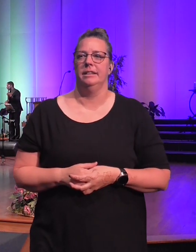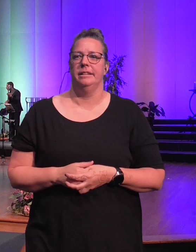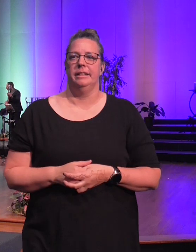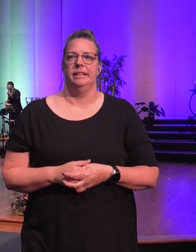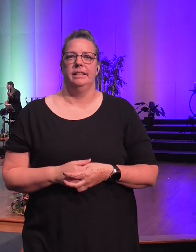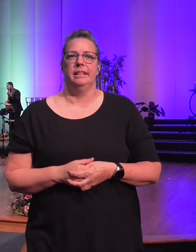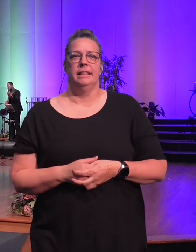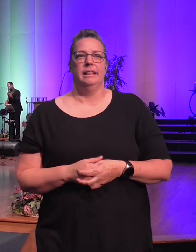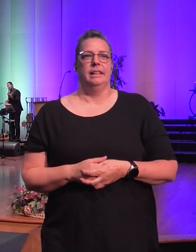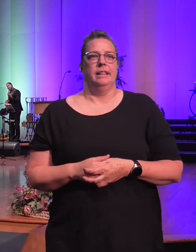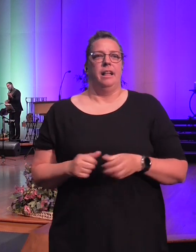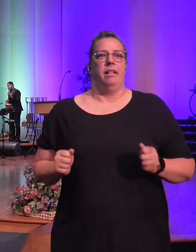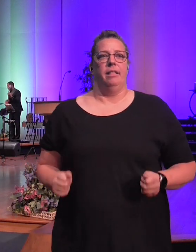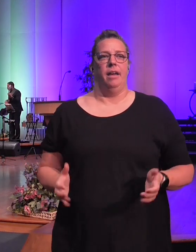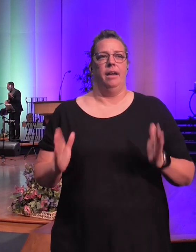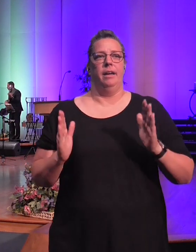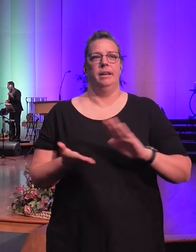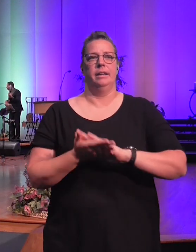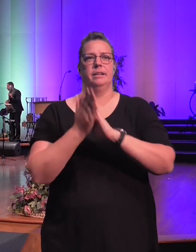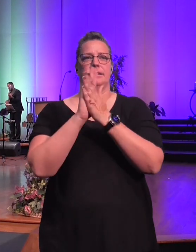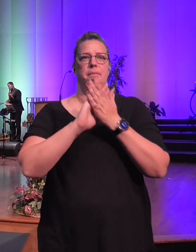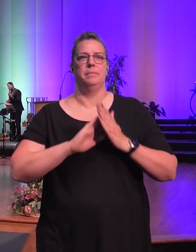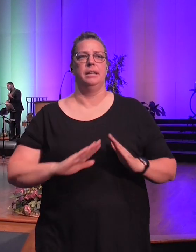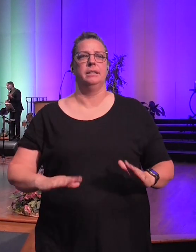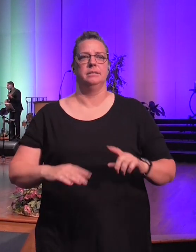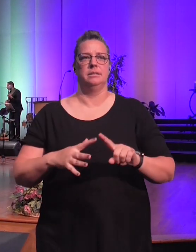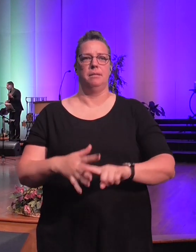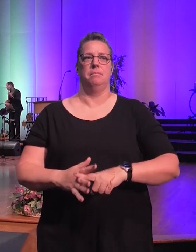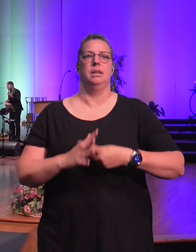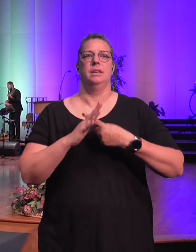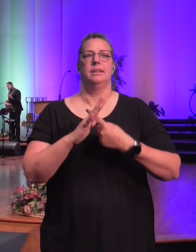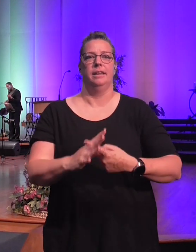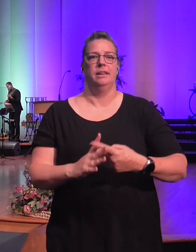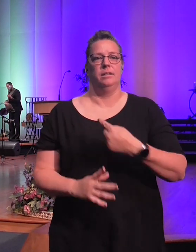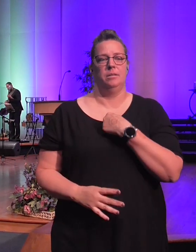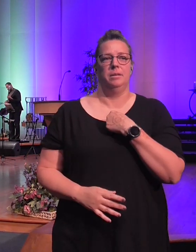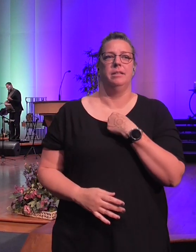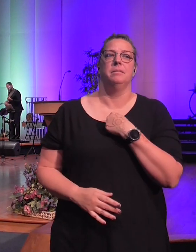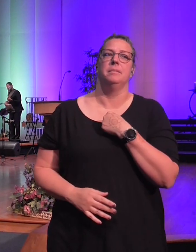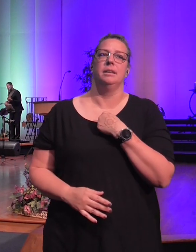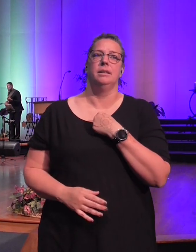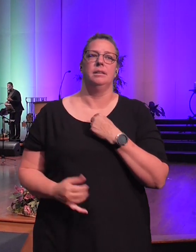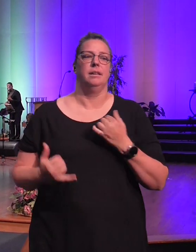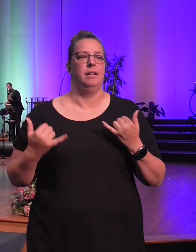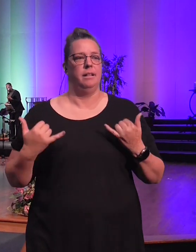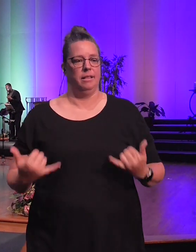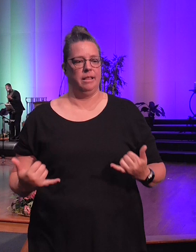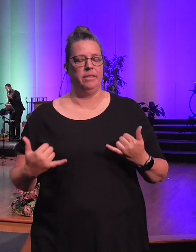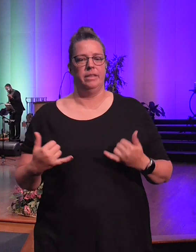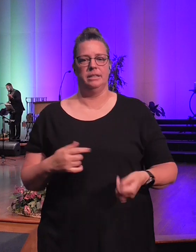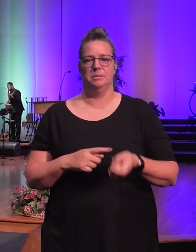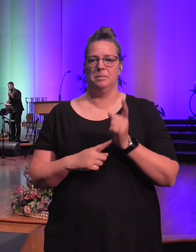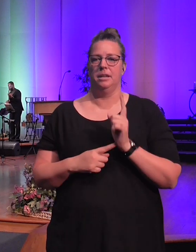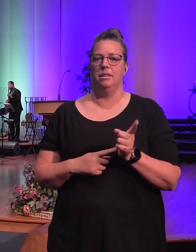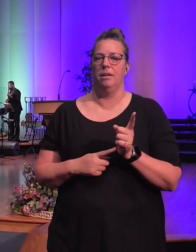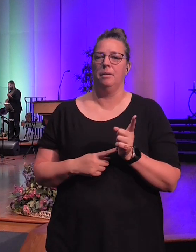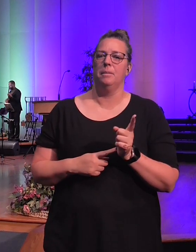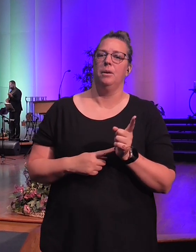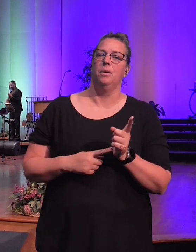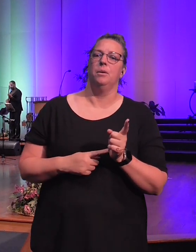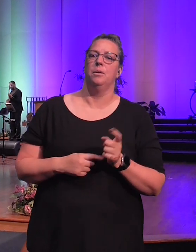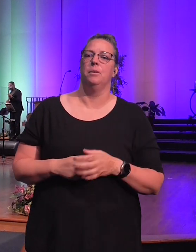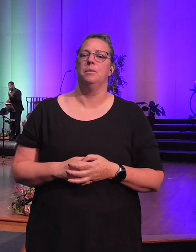harmony. Let peace begin with me. Let this be